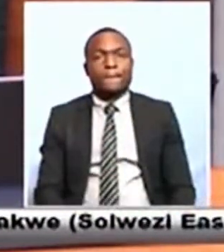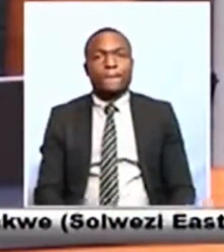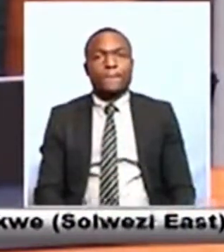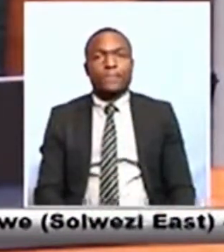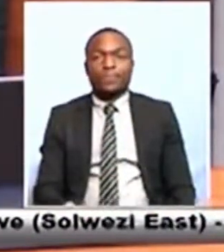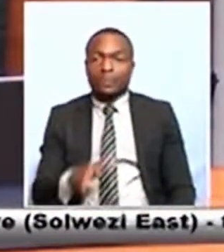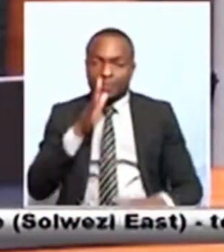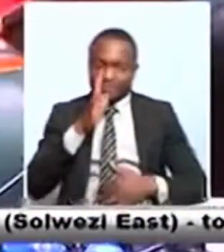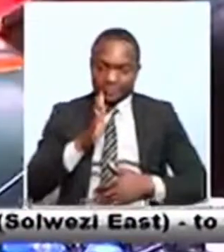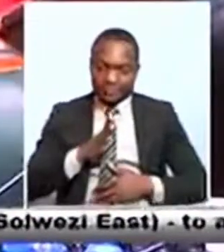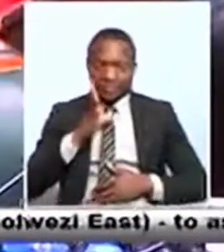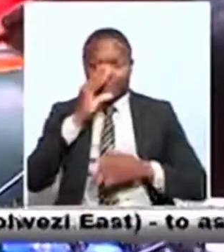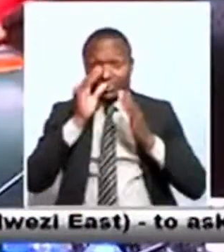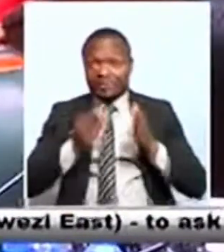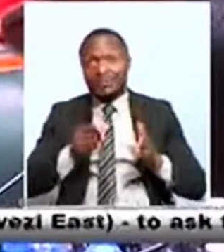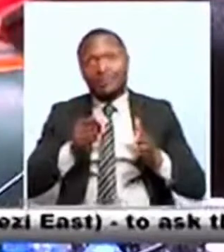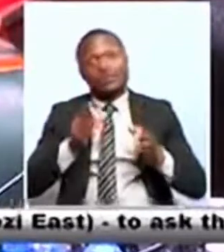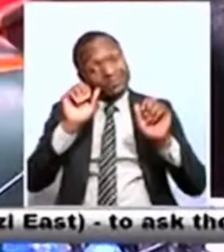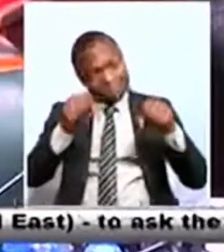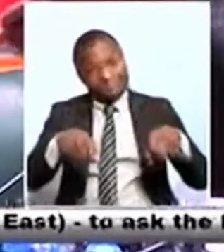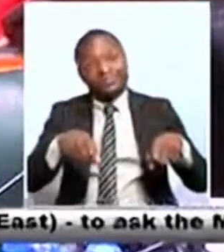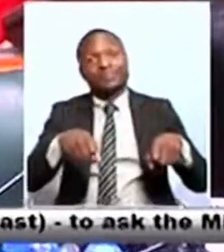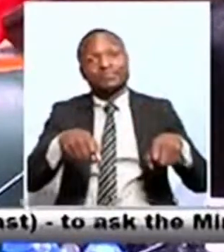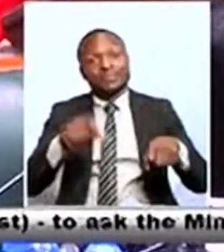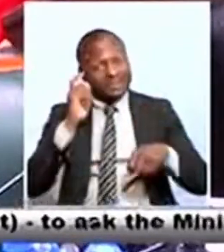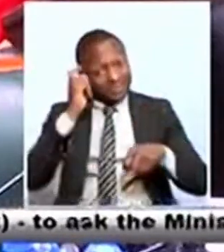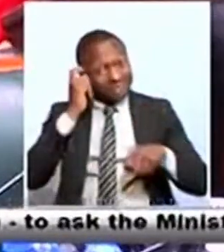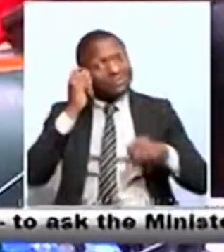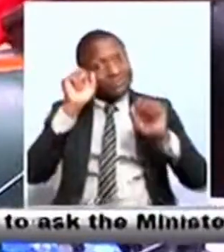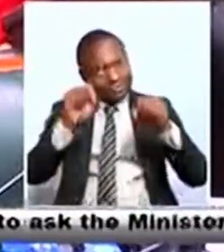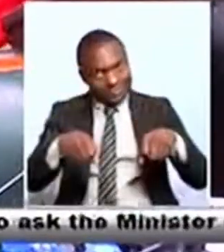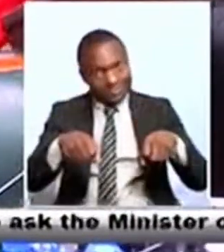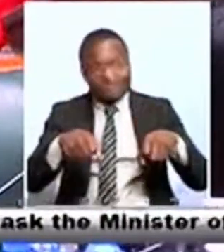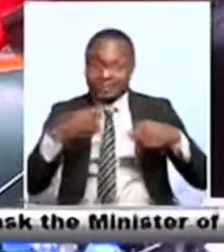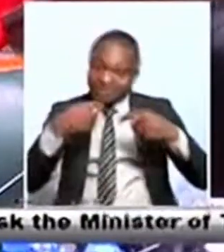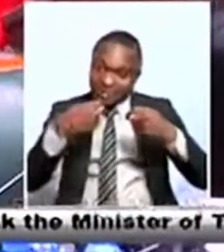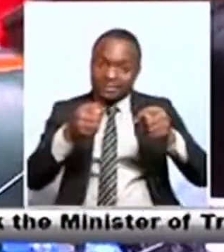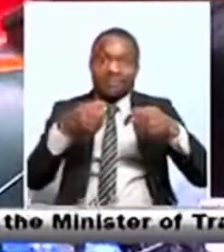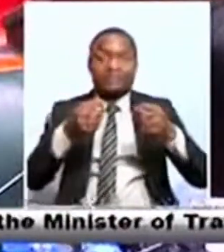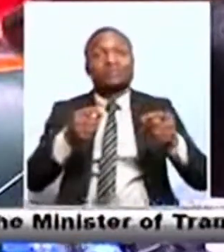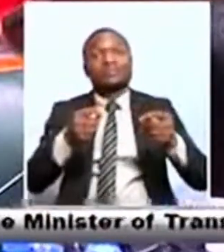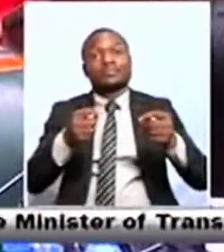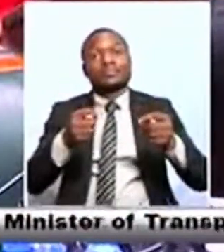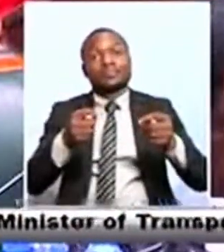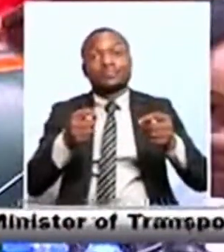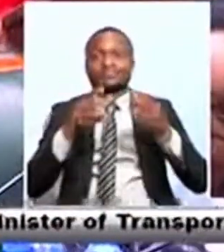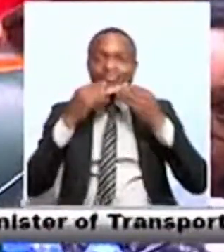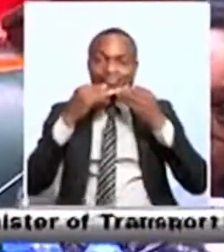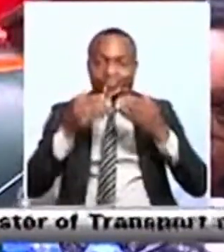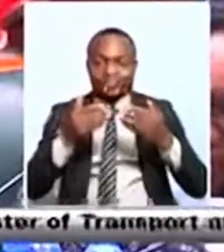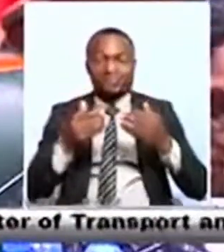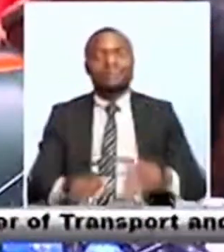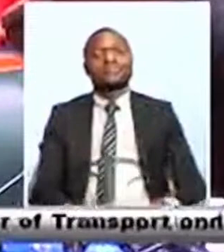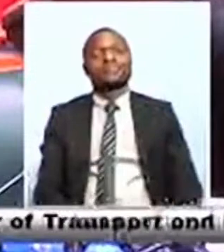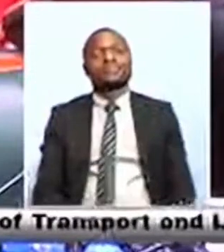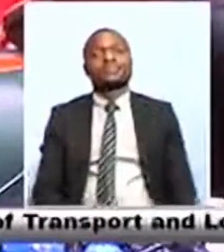Madam Speaker, I think it is possible. You can try and do that. Thank you.